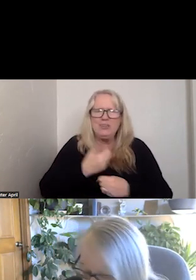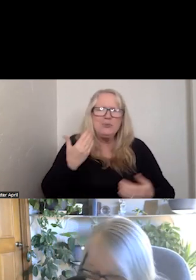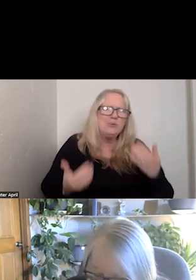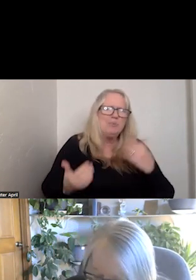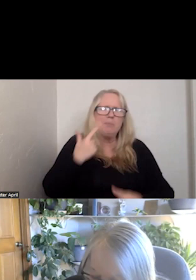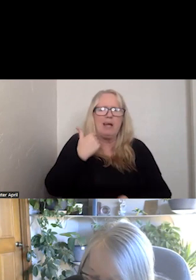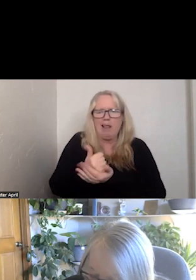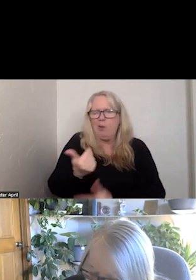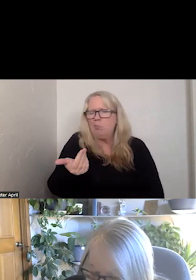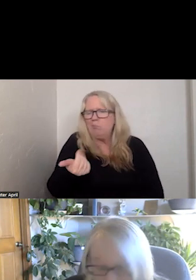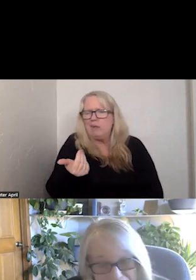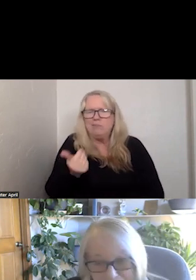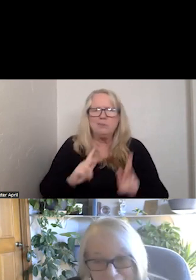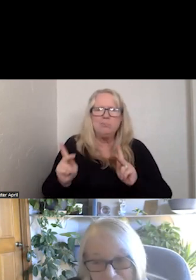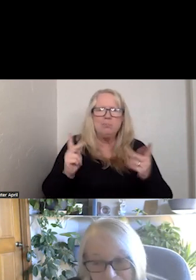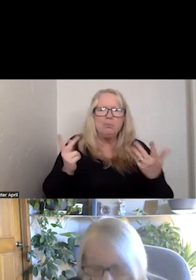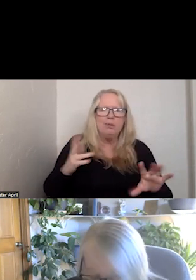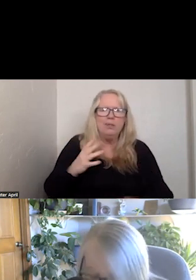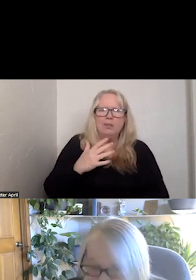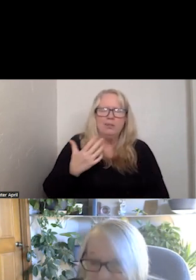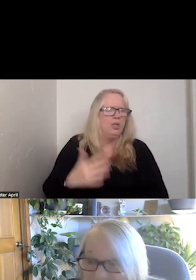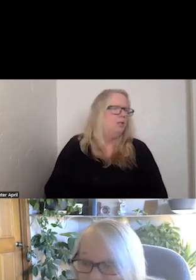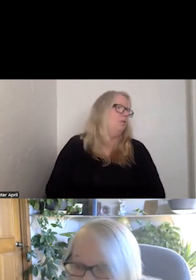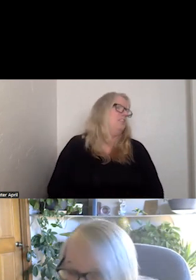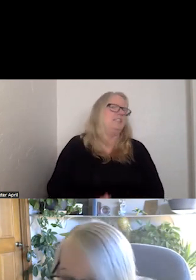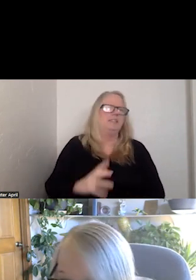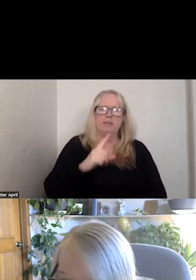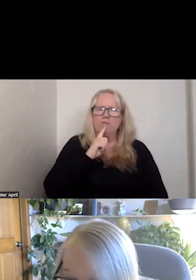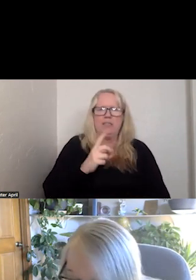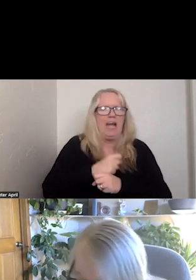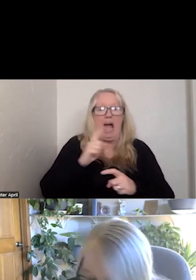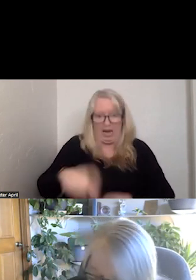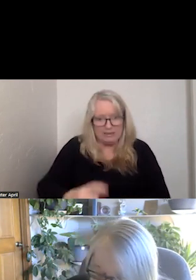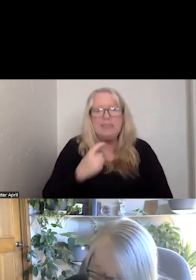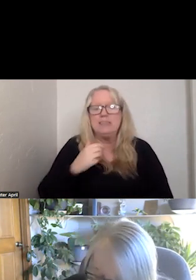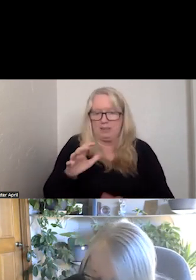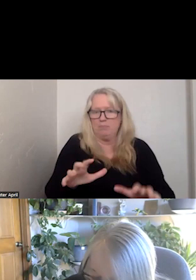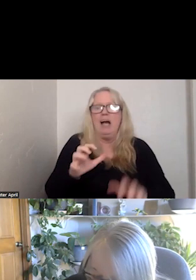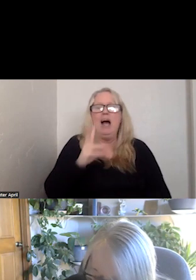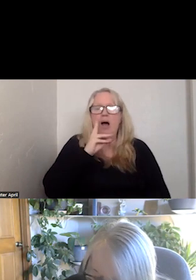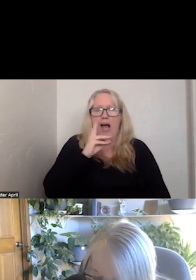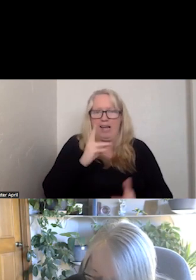15 people? And it gets me real excited. I need some ice bath right now.